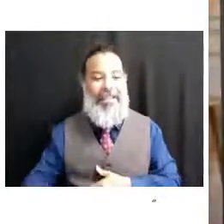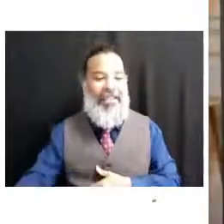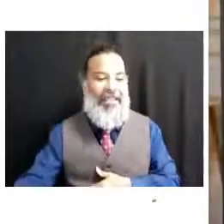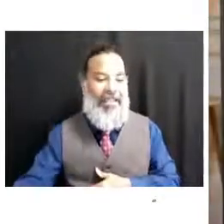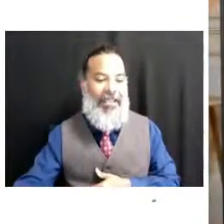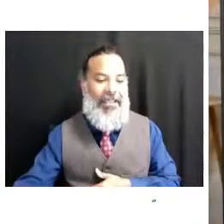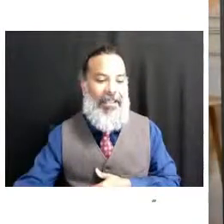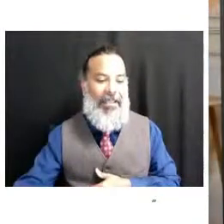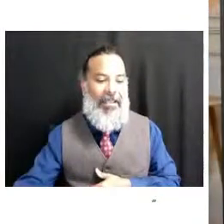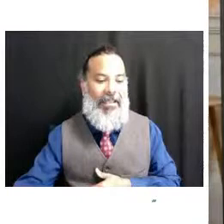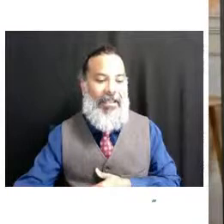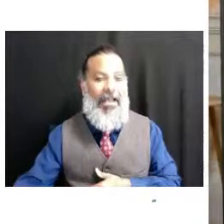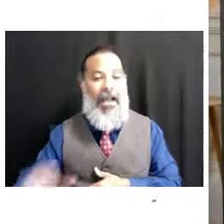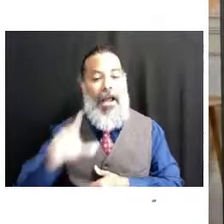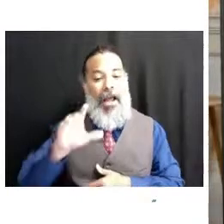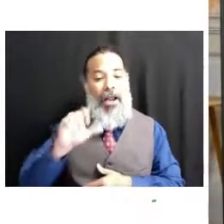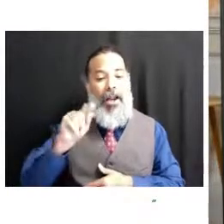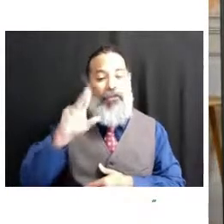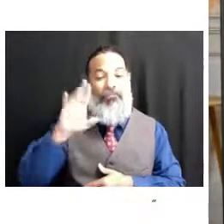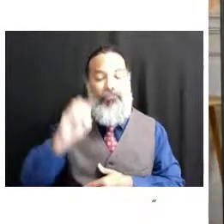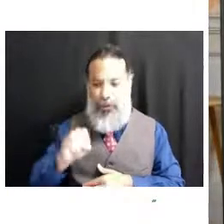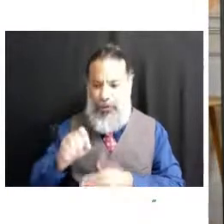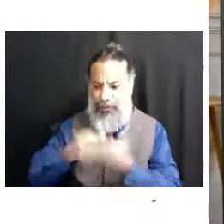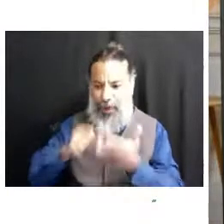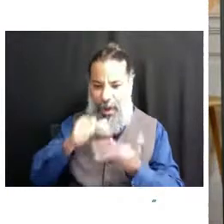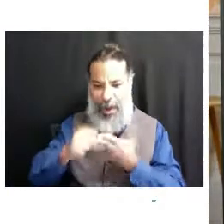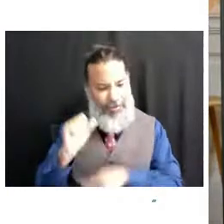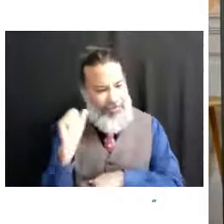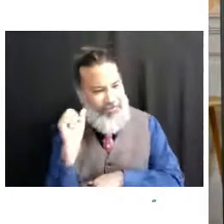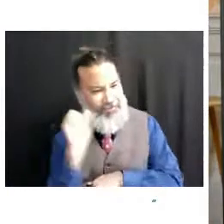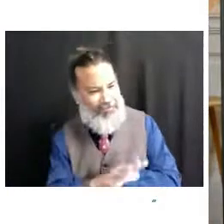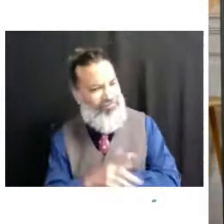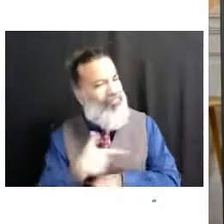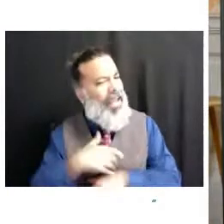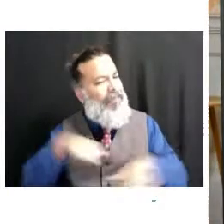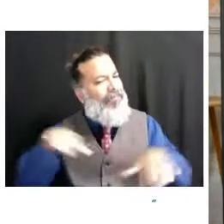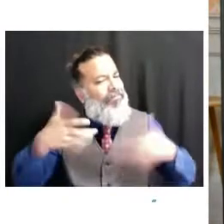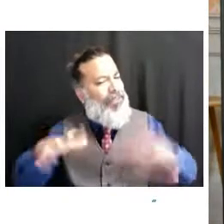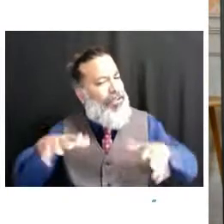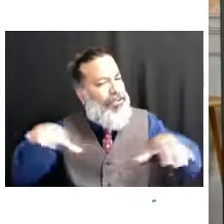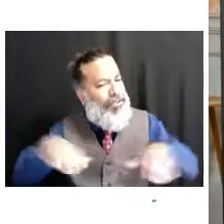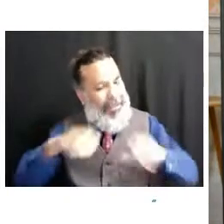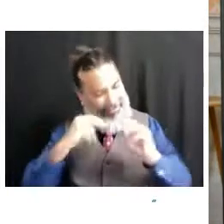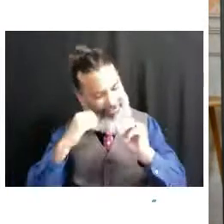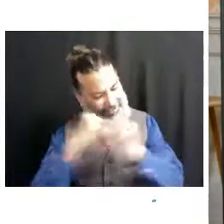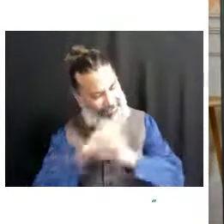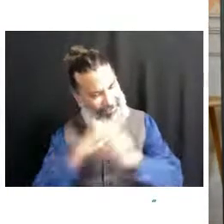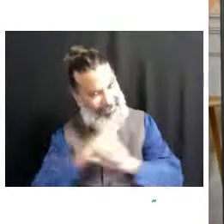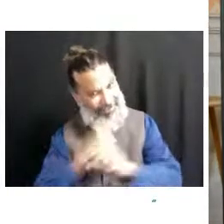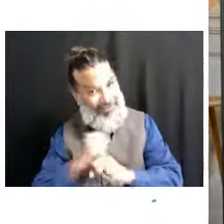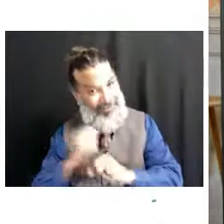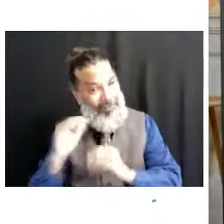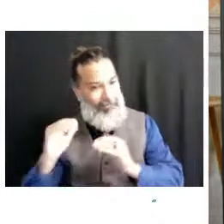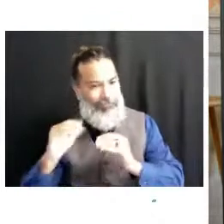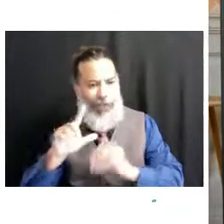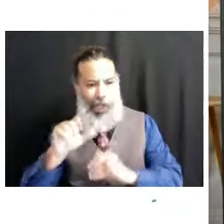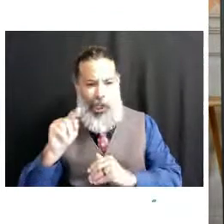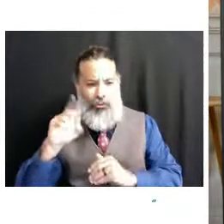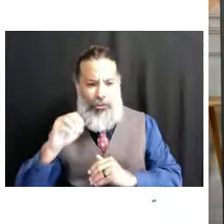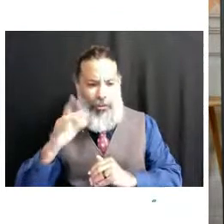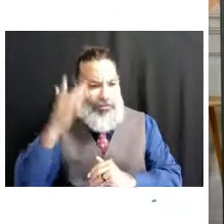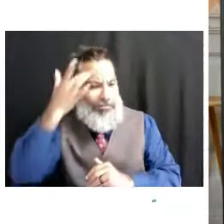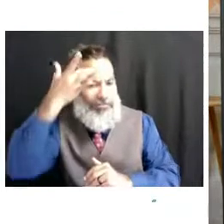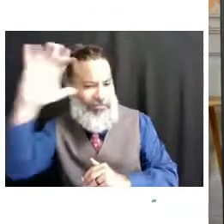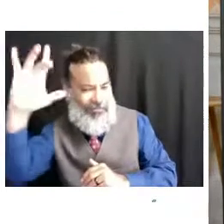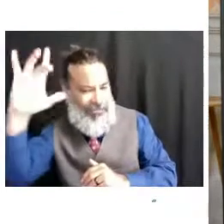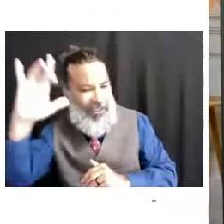Latrobe wrote him a letter and said, I've done probability studies. This is how advanced Latrobe is.